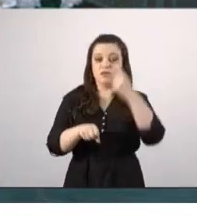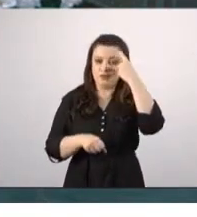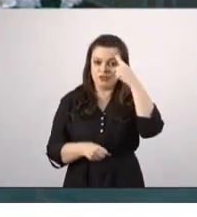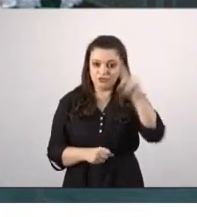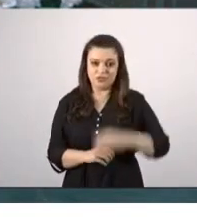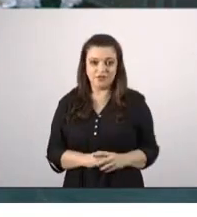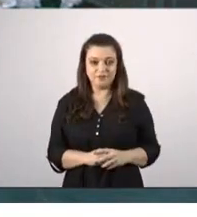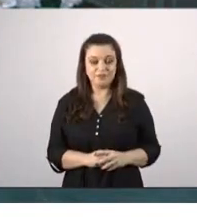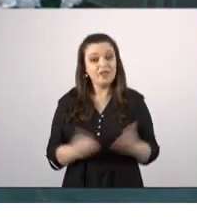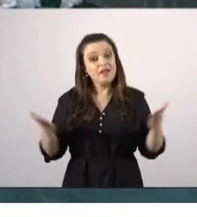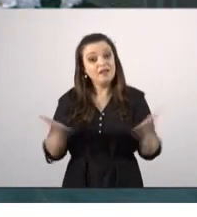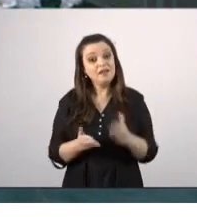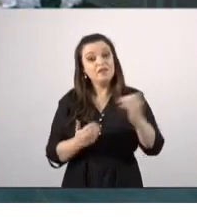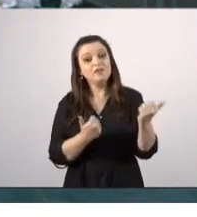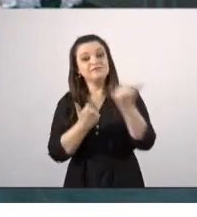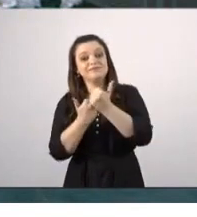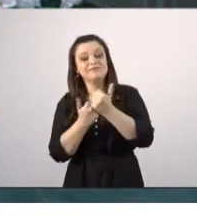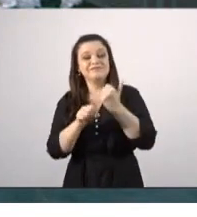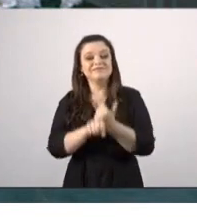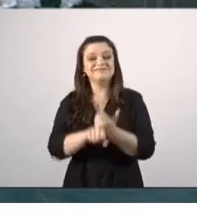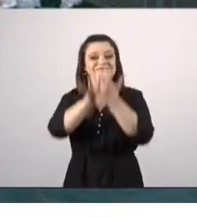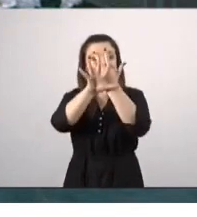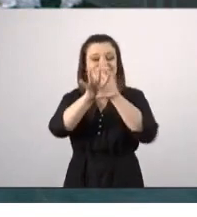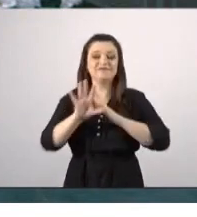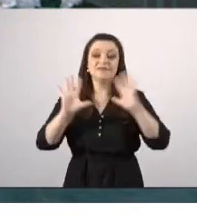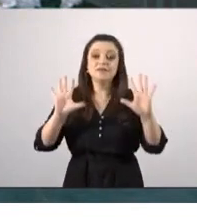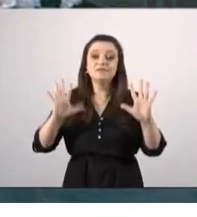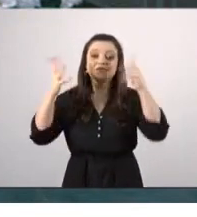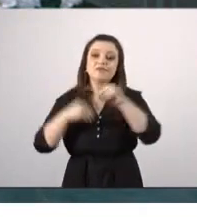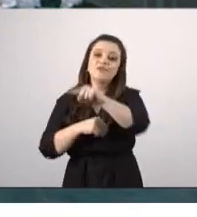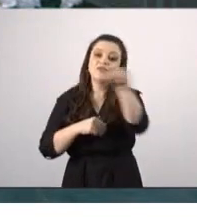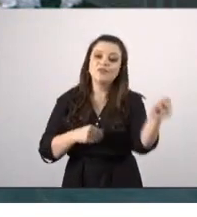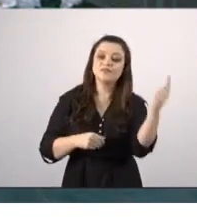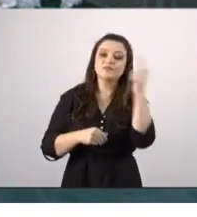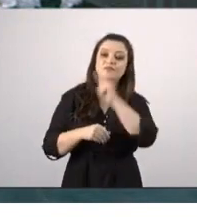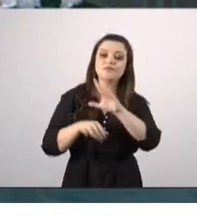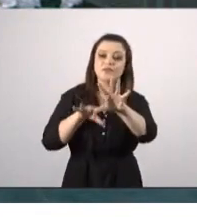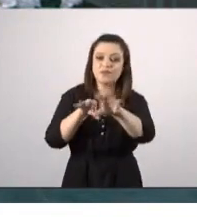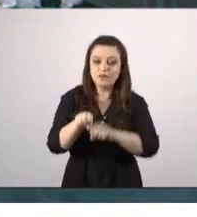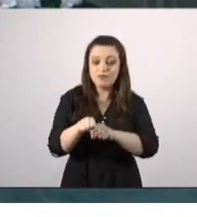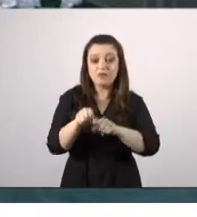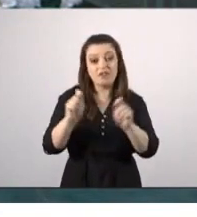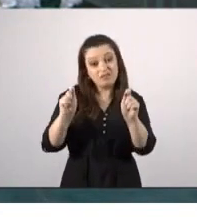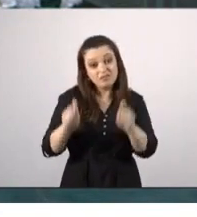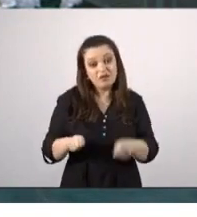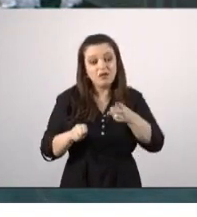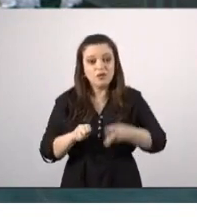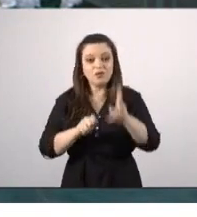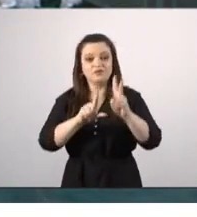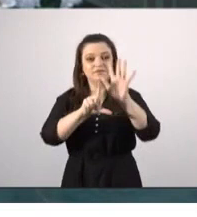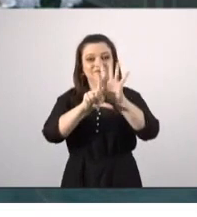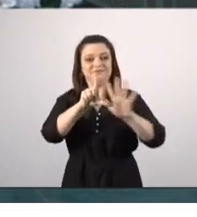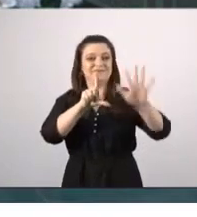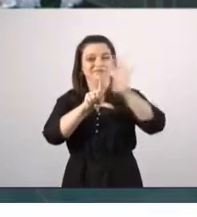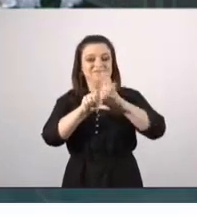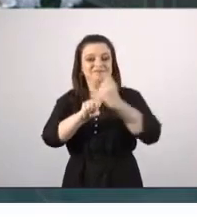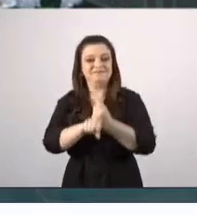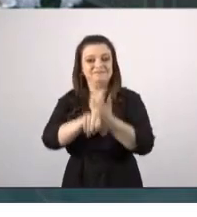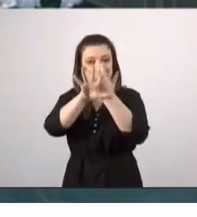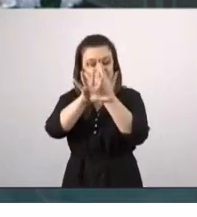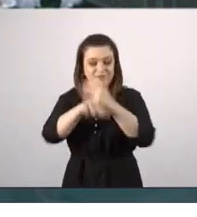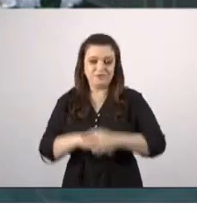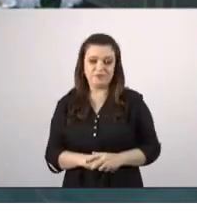we can do this virtually. We can celebrate your accomplishments meaningfully in a virtual environment. In